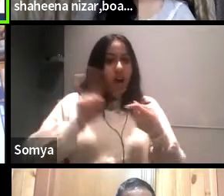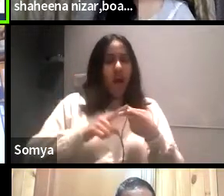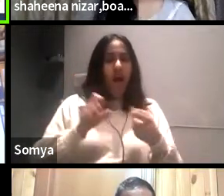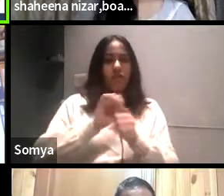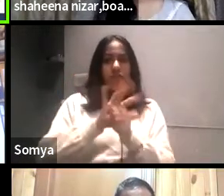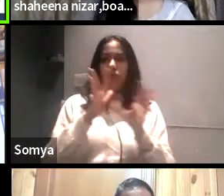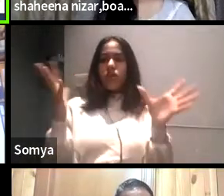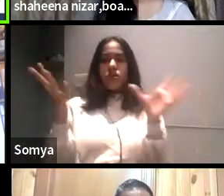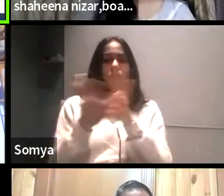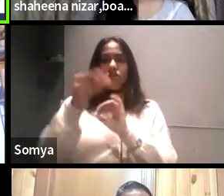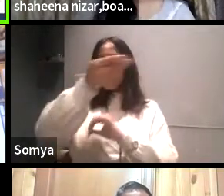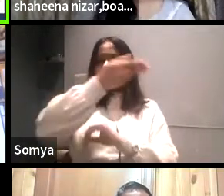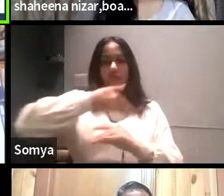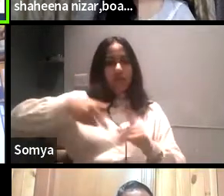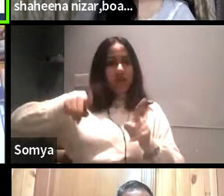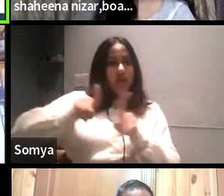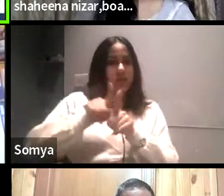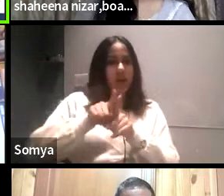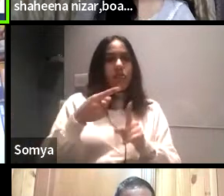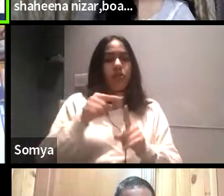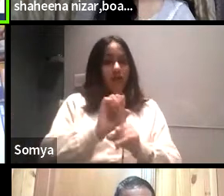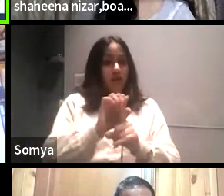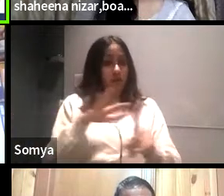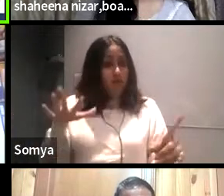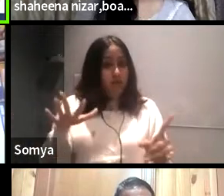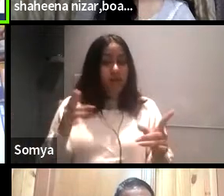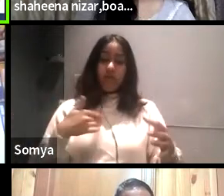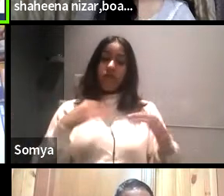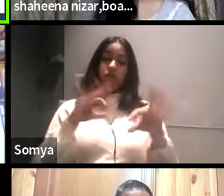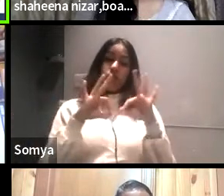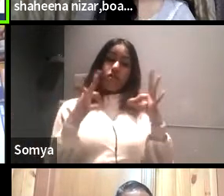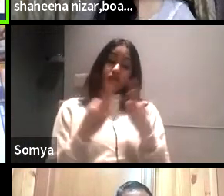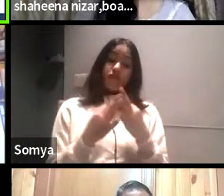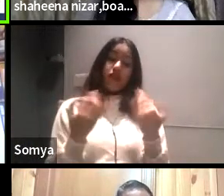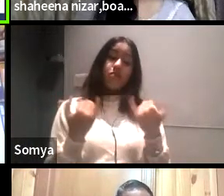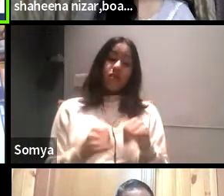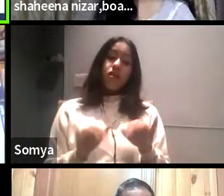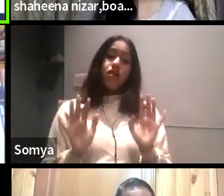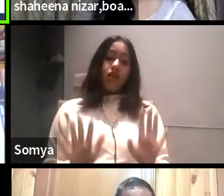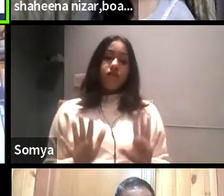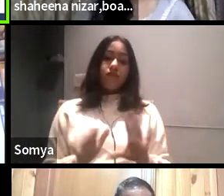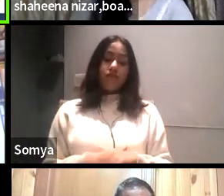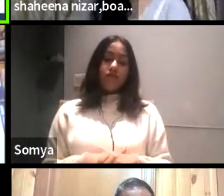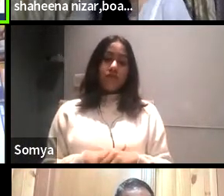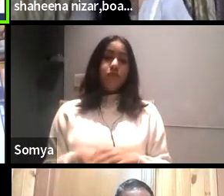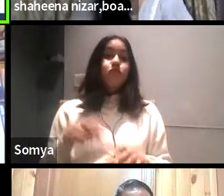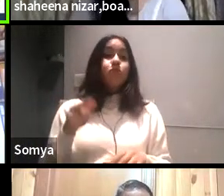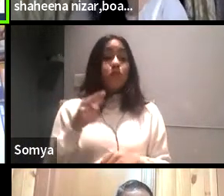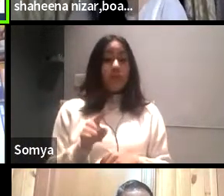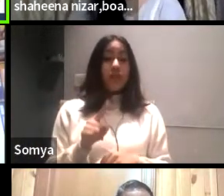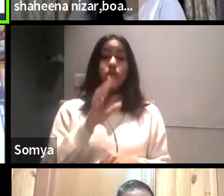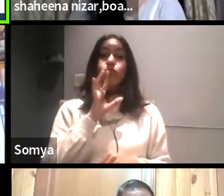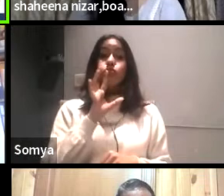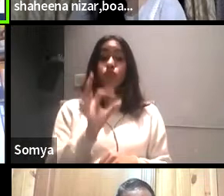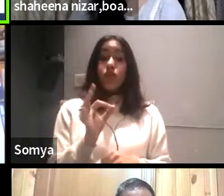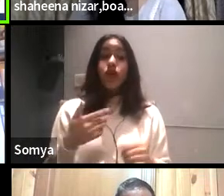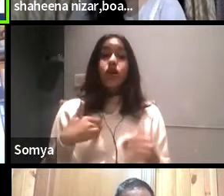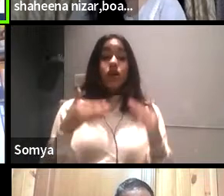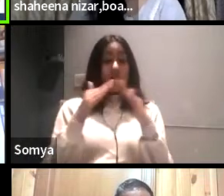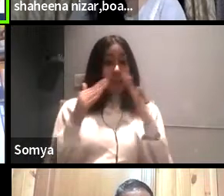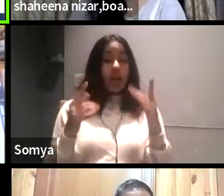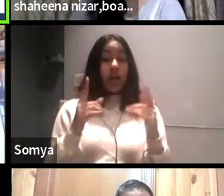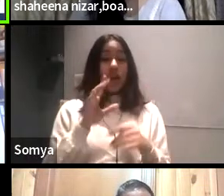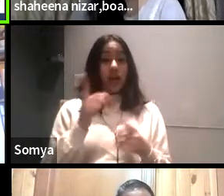around, I never thought it could affect my family so badly. But when it actually happened in my